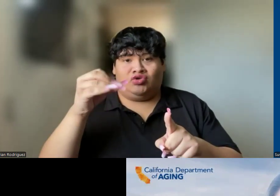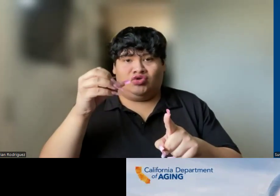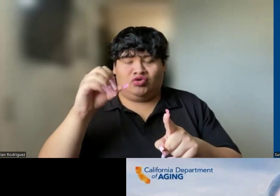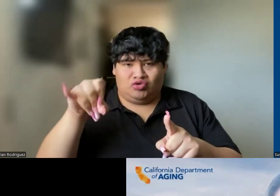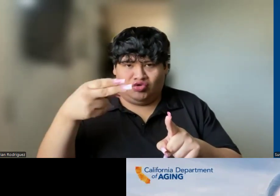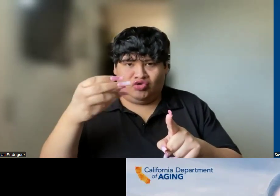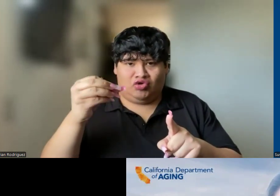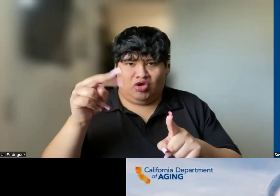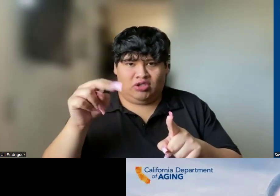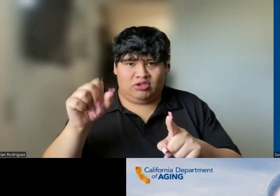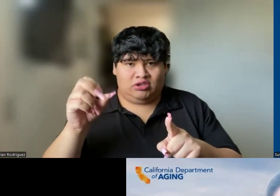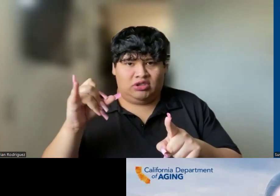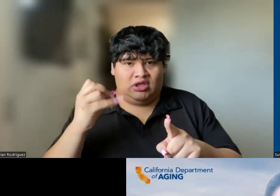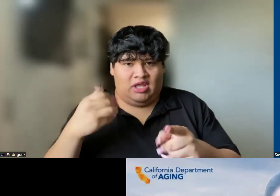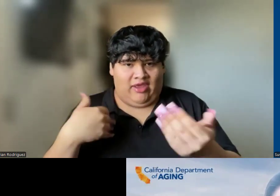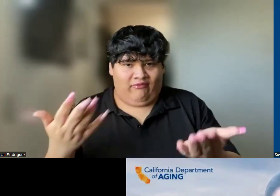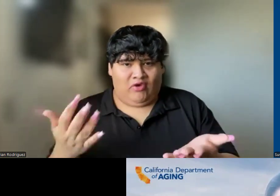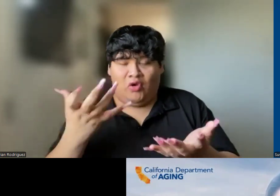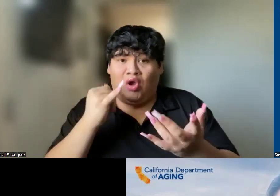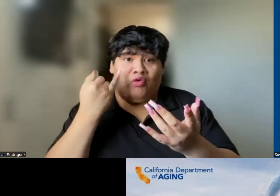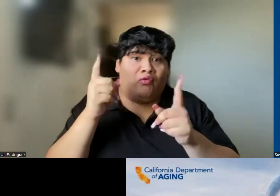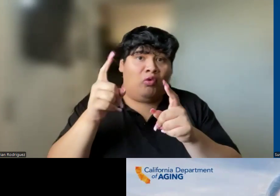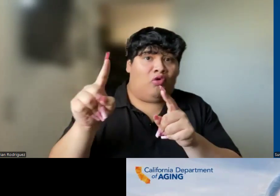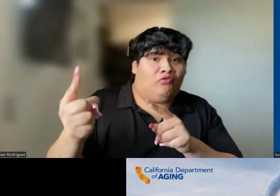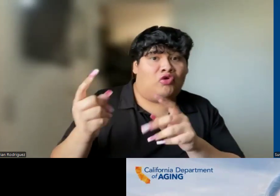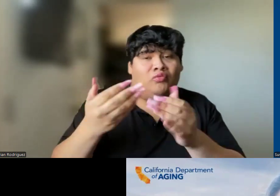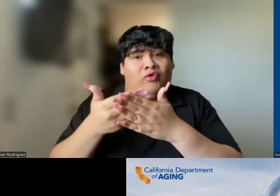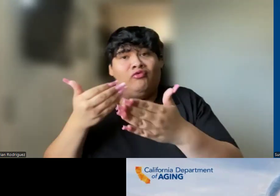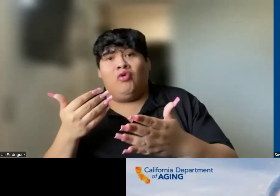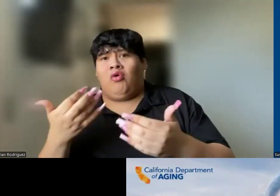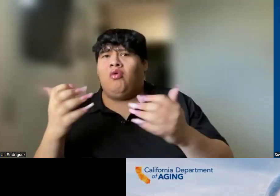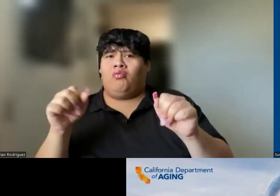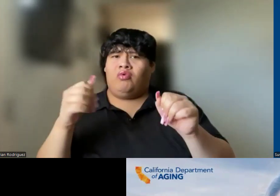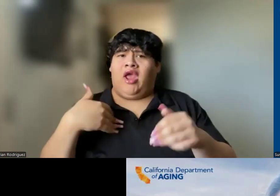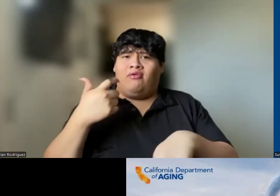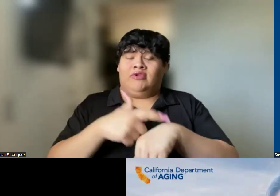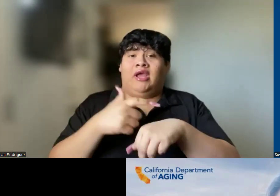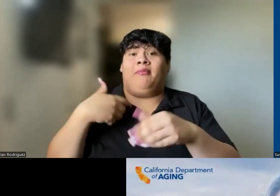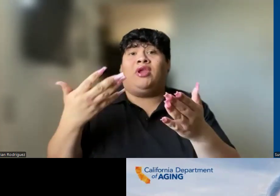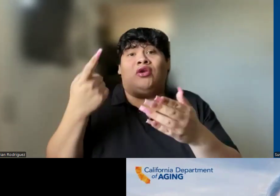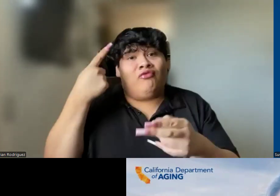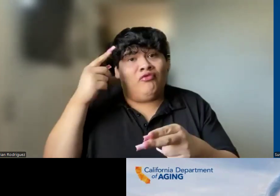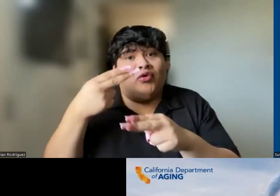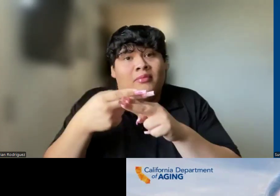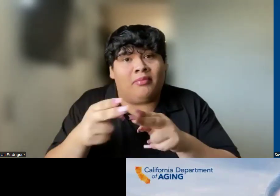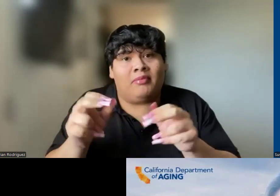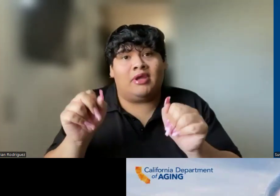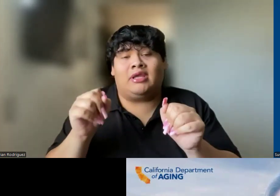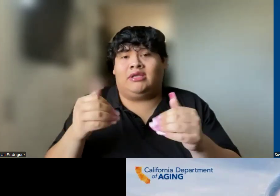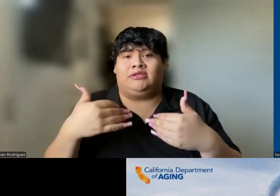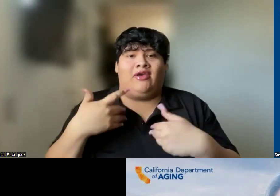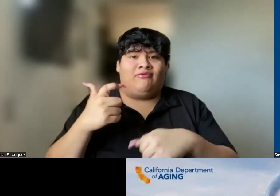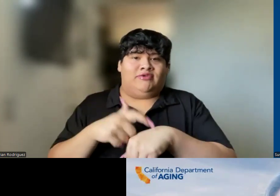Fig here, so I didn't know if they would want to go before. I have time. I'm here for a bit, so glad to stay on schedule